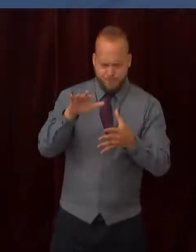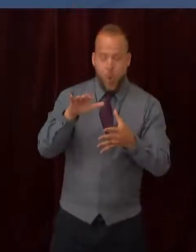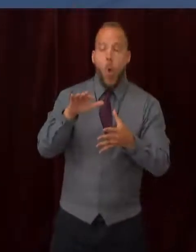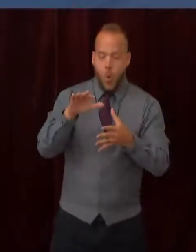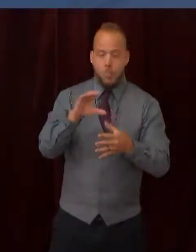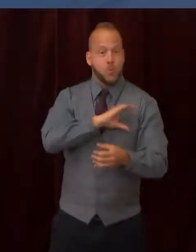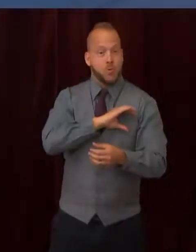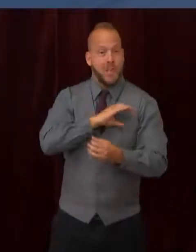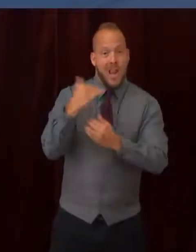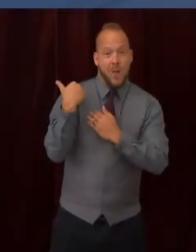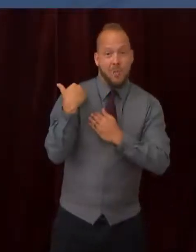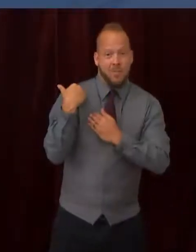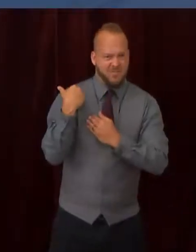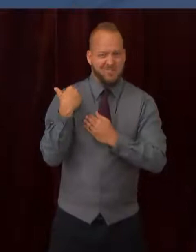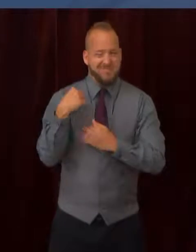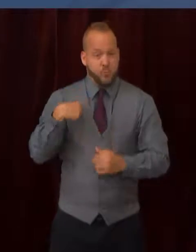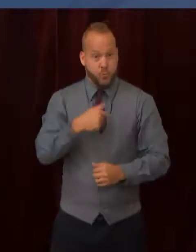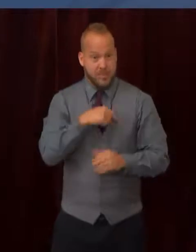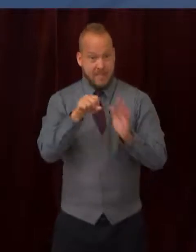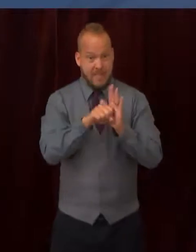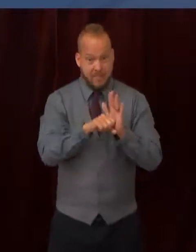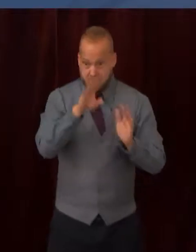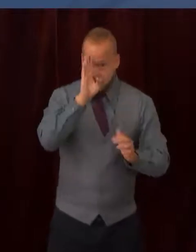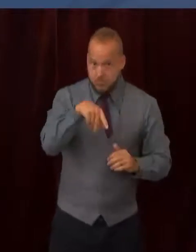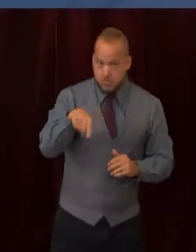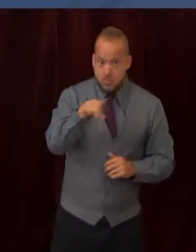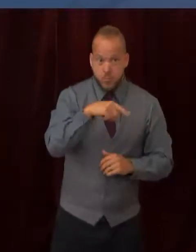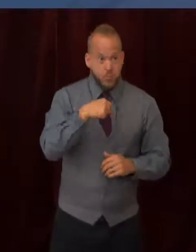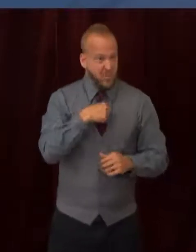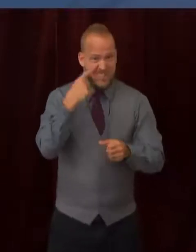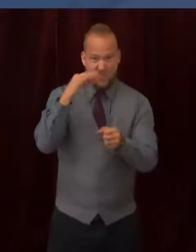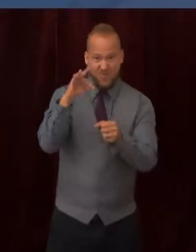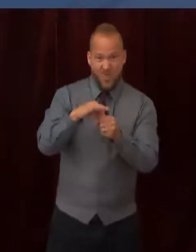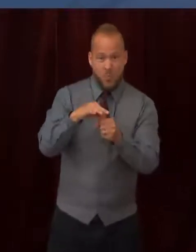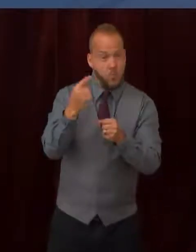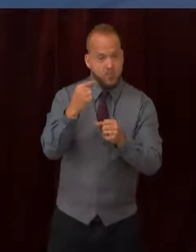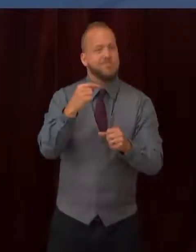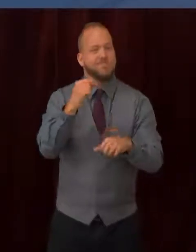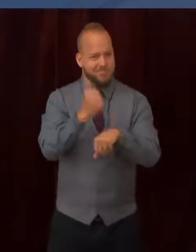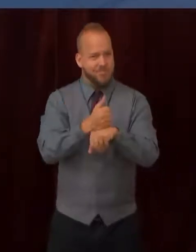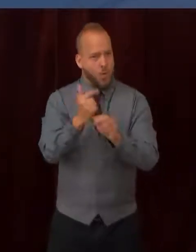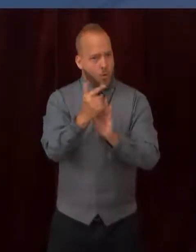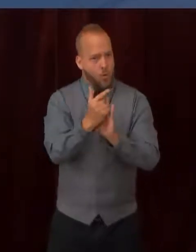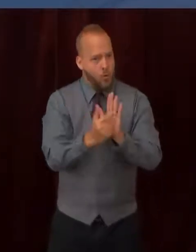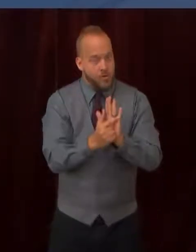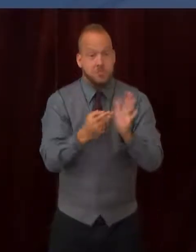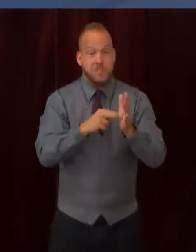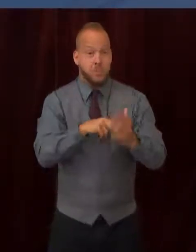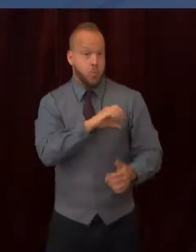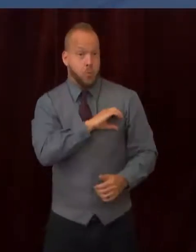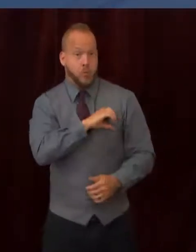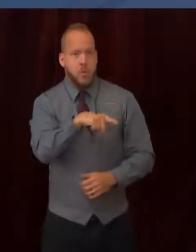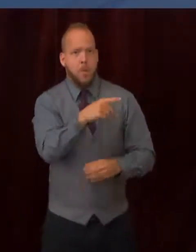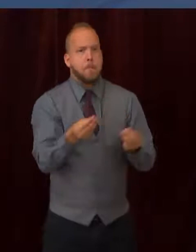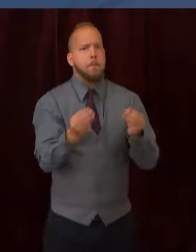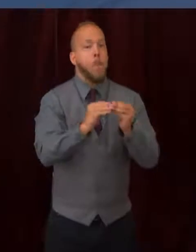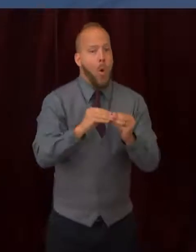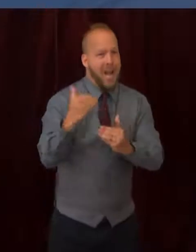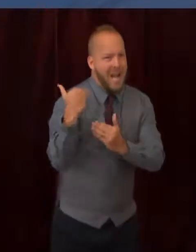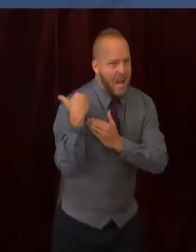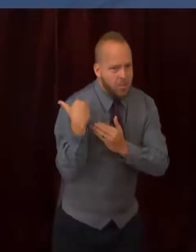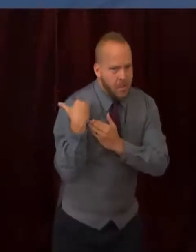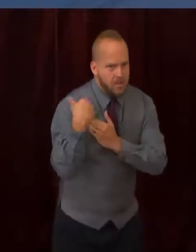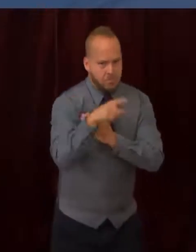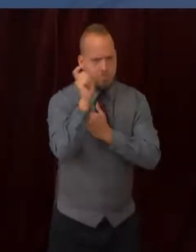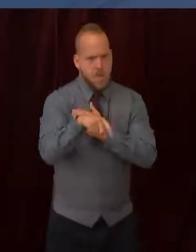fairly recently, and that obviously is on the books. We also have improved our training to train police officers